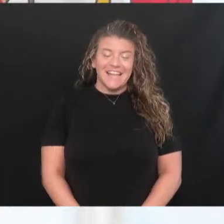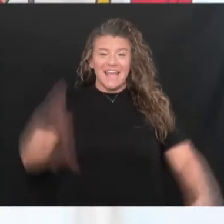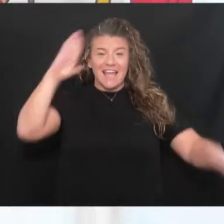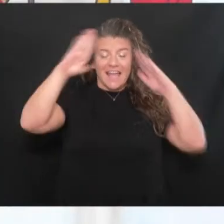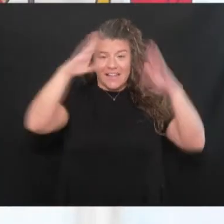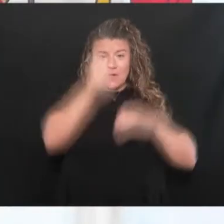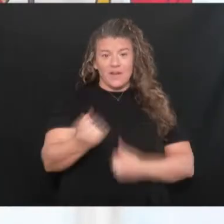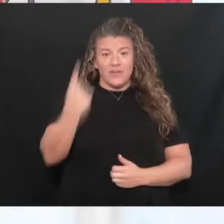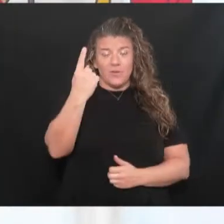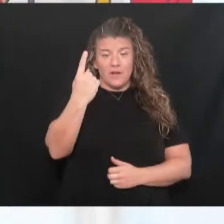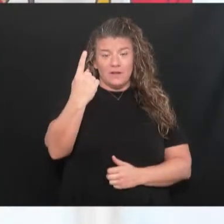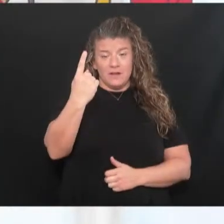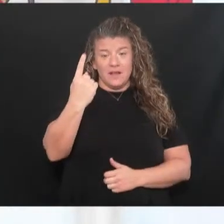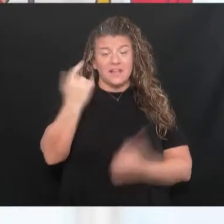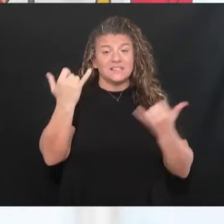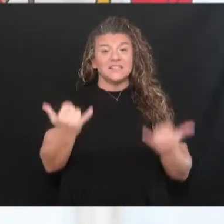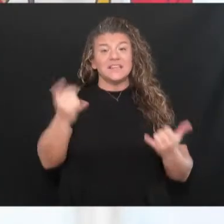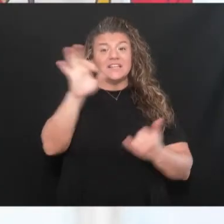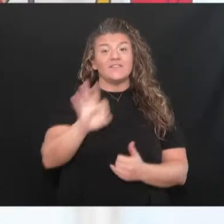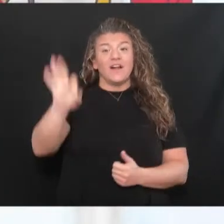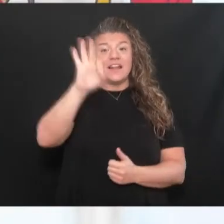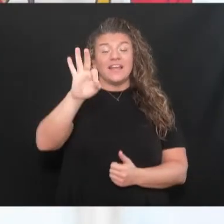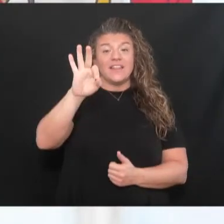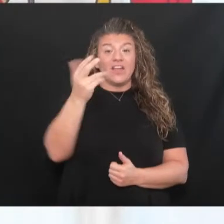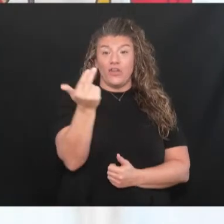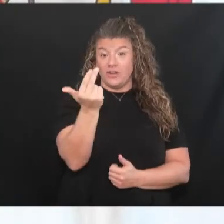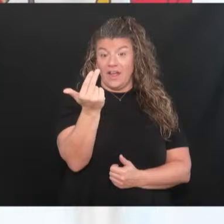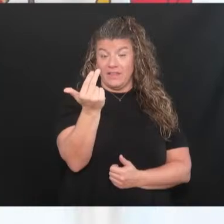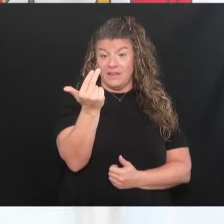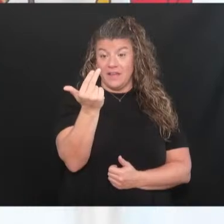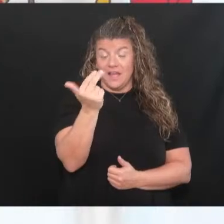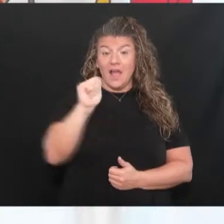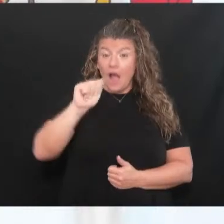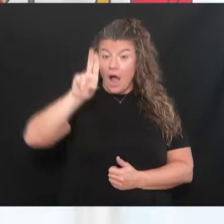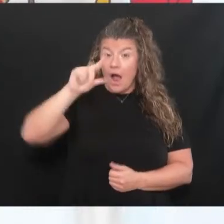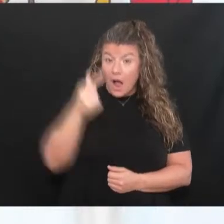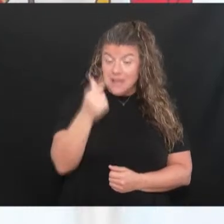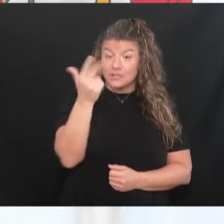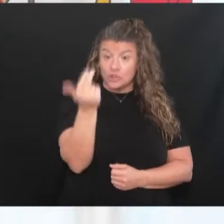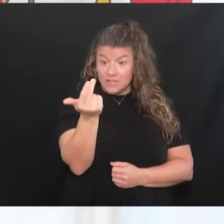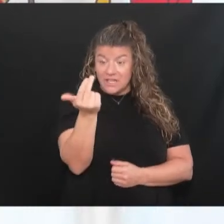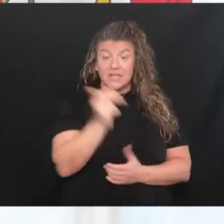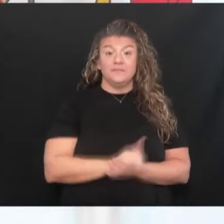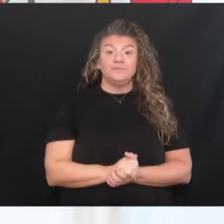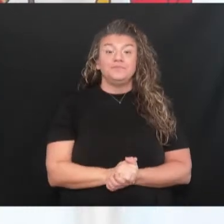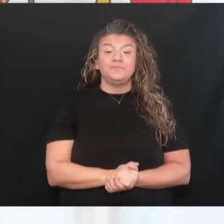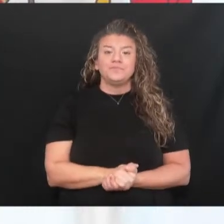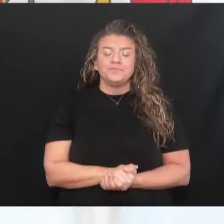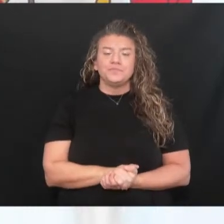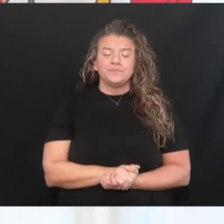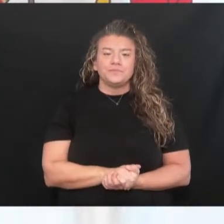Hello, everyone. It's Friday the 13th, August 13th. And,